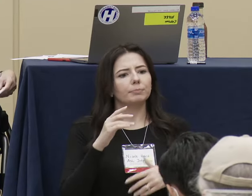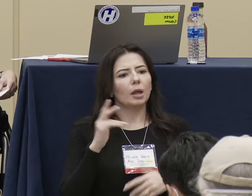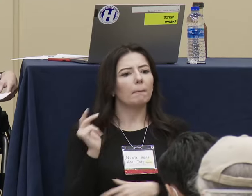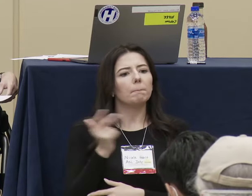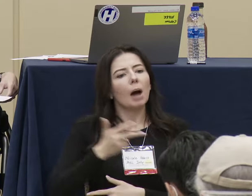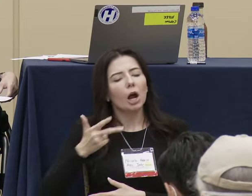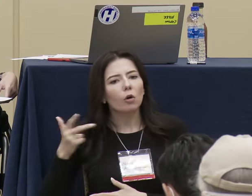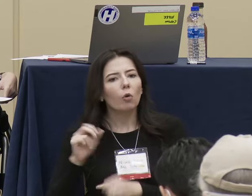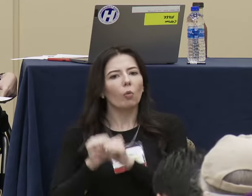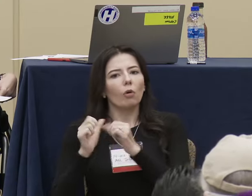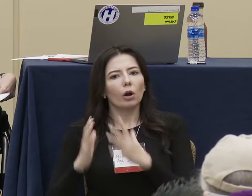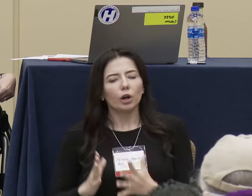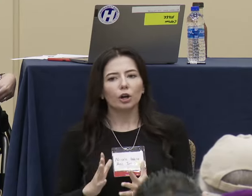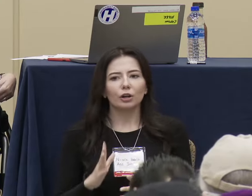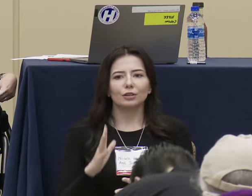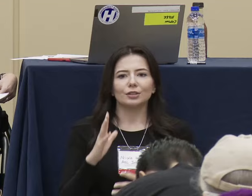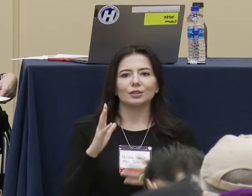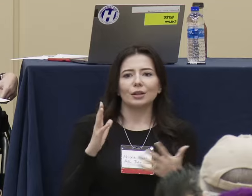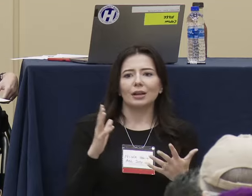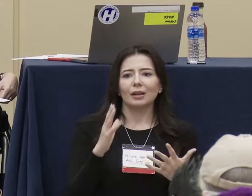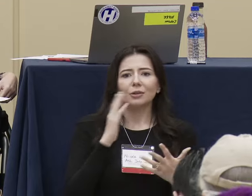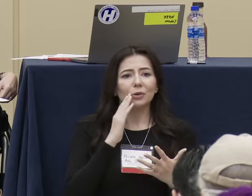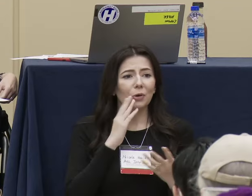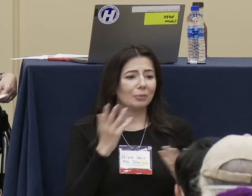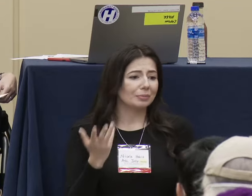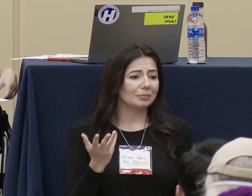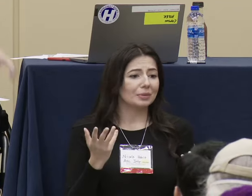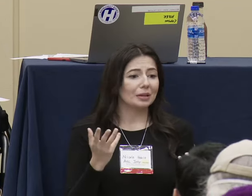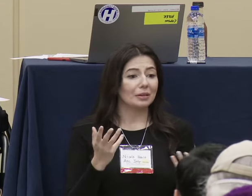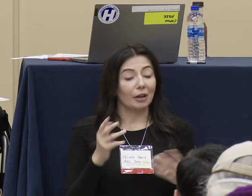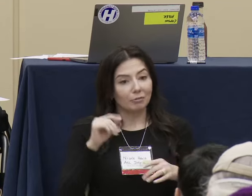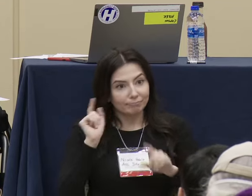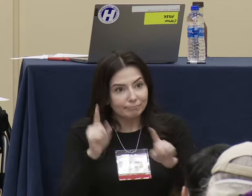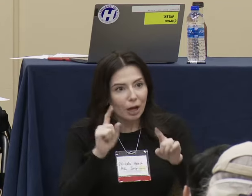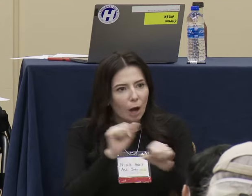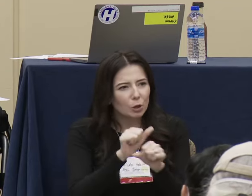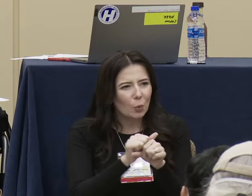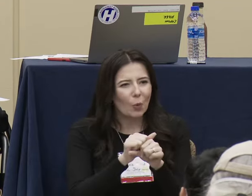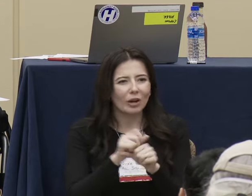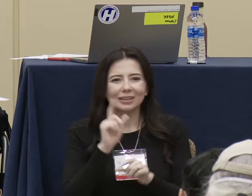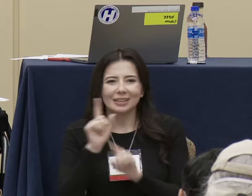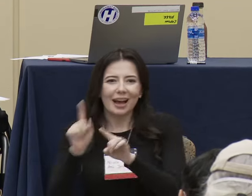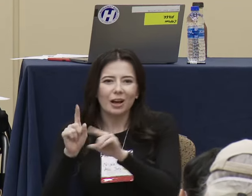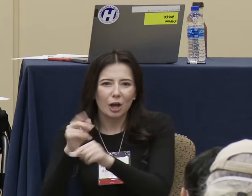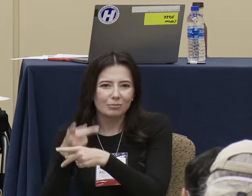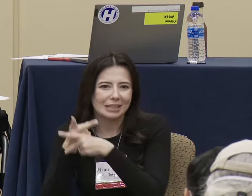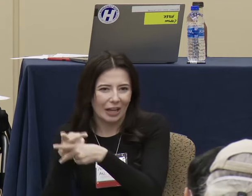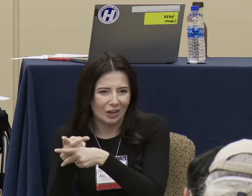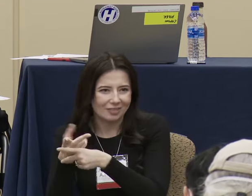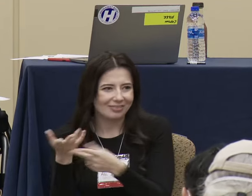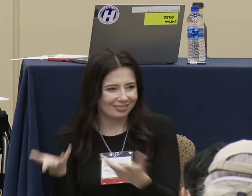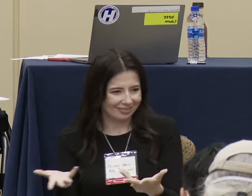feminine because you're supposed to care, right? So this is a nurturing kind of job. So I think